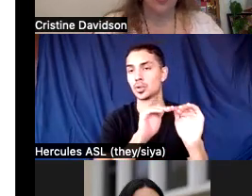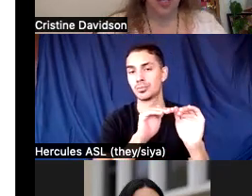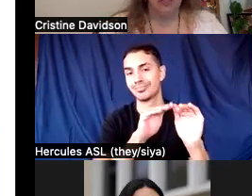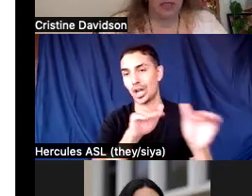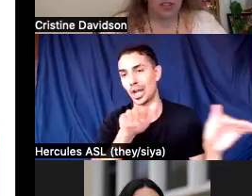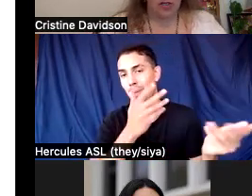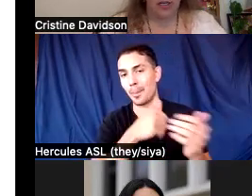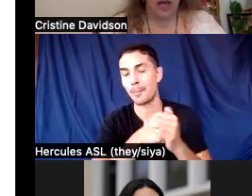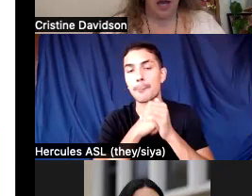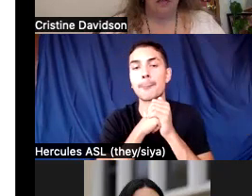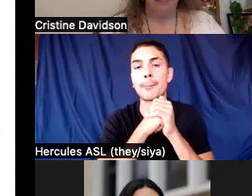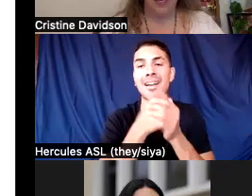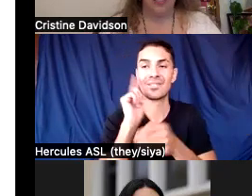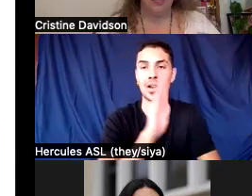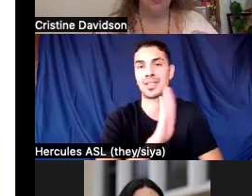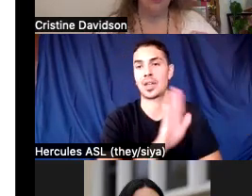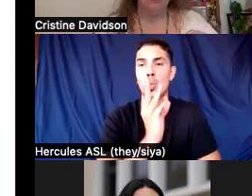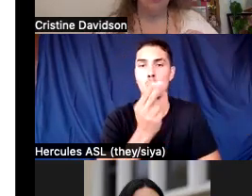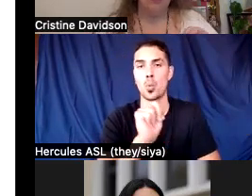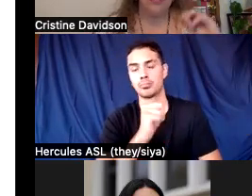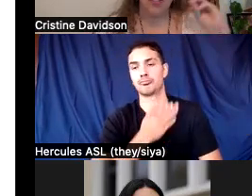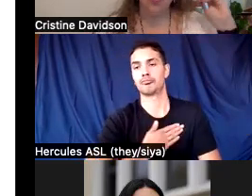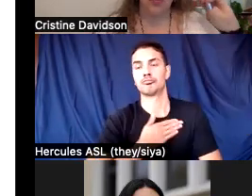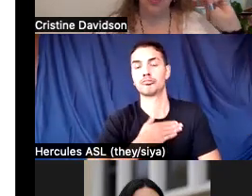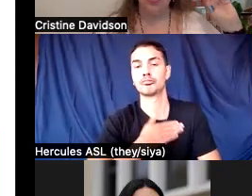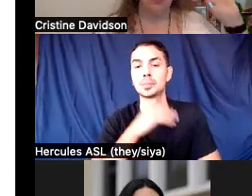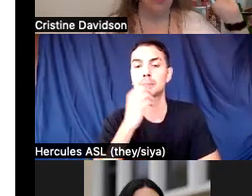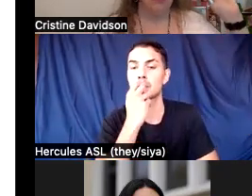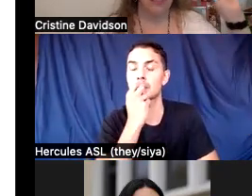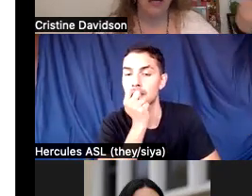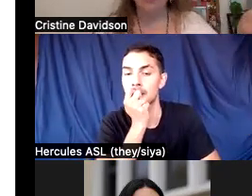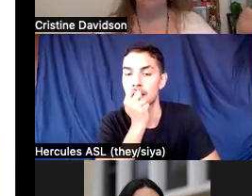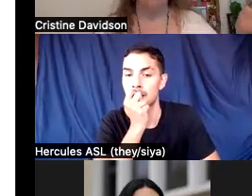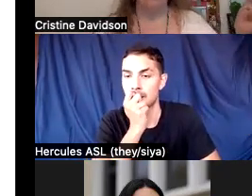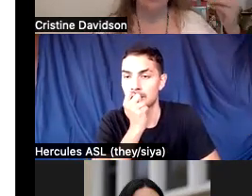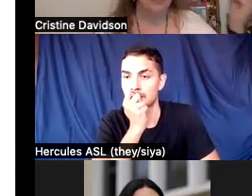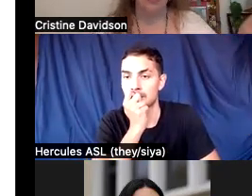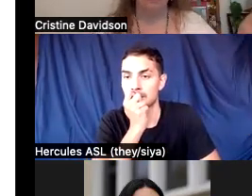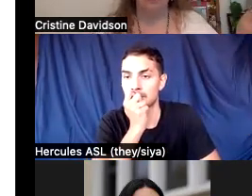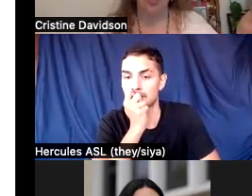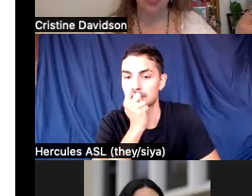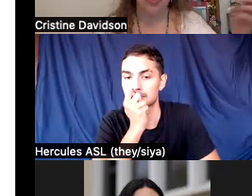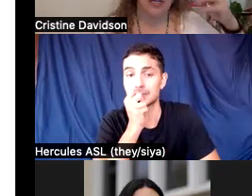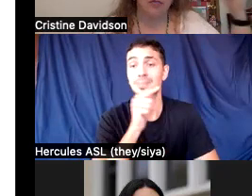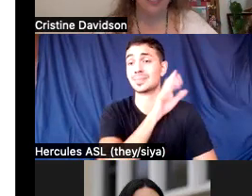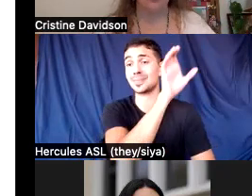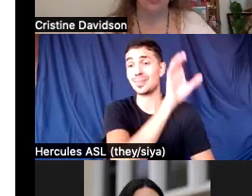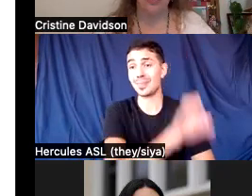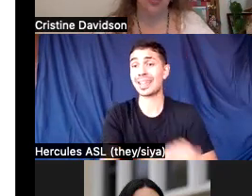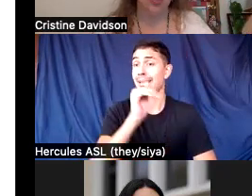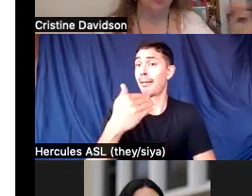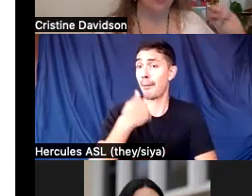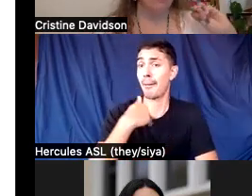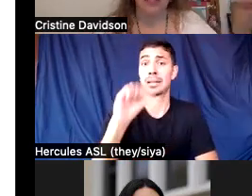And so a child molester can have a sexual life that doesn't involve children. They can be